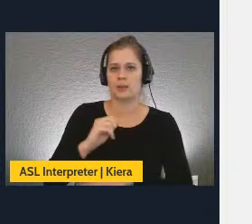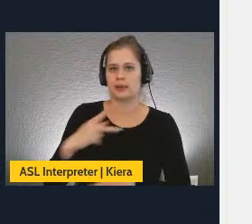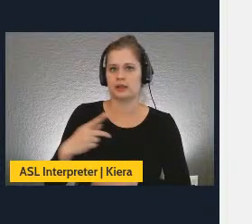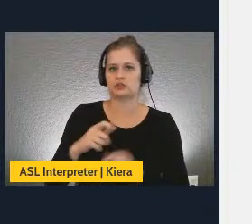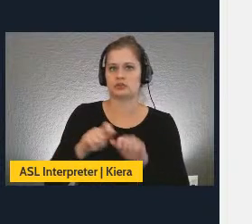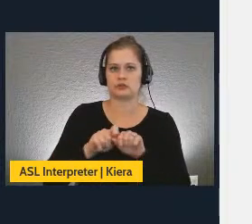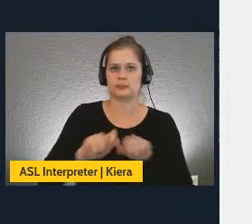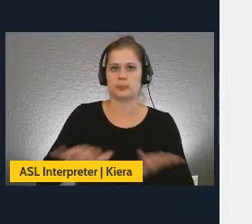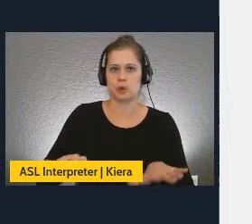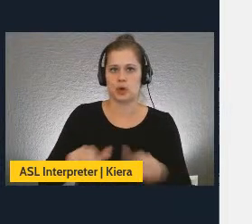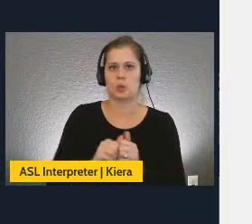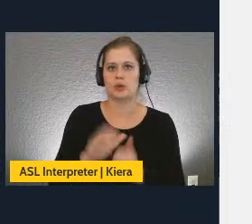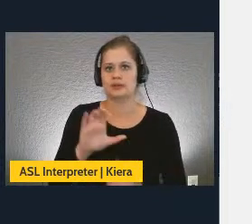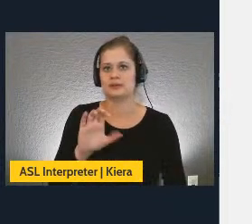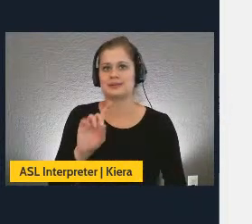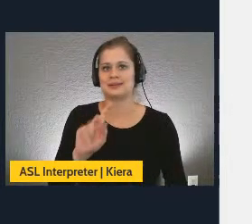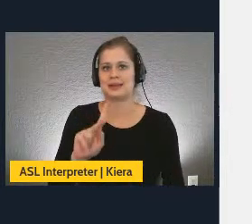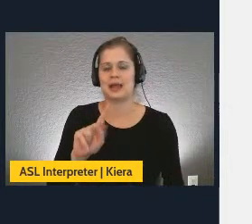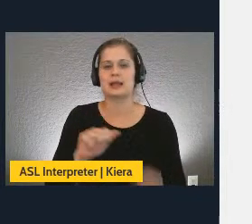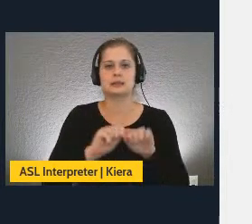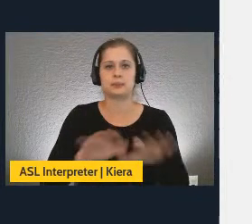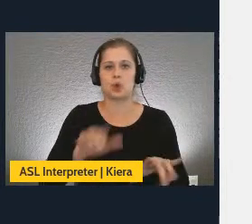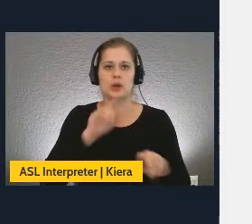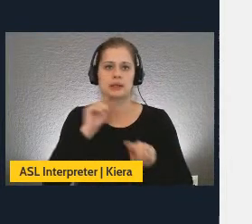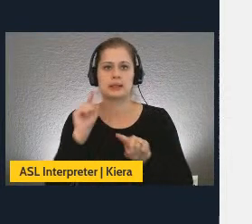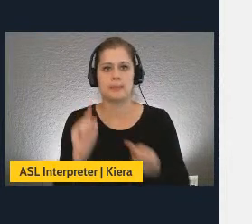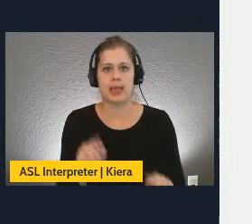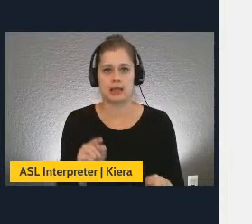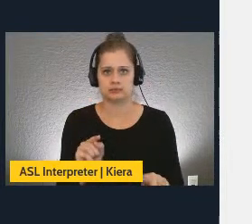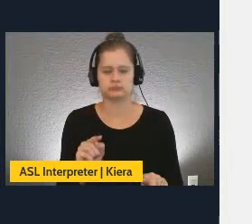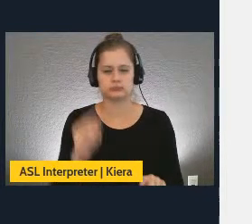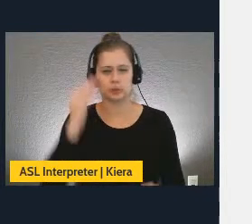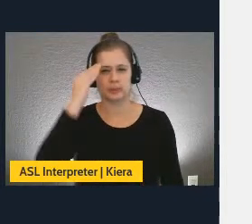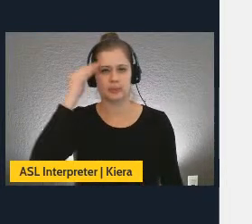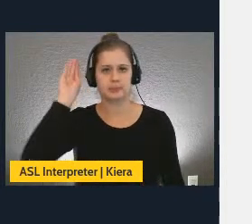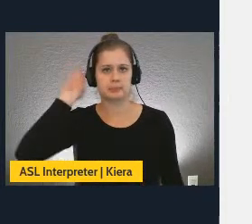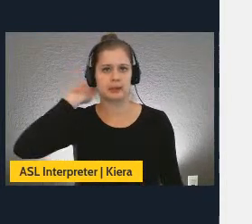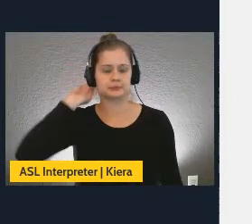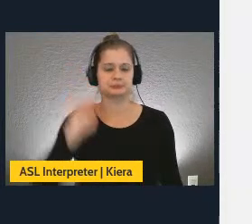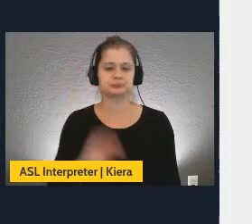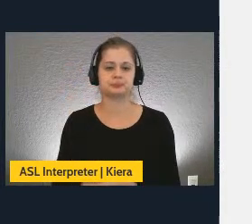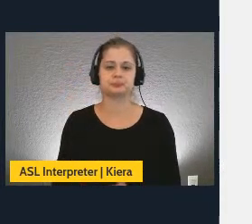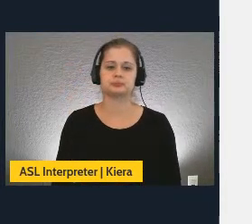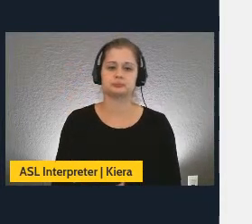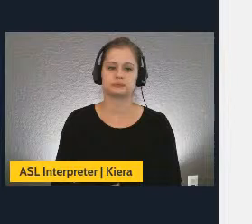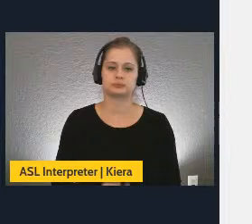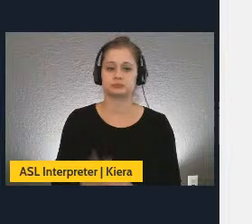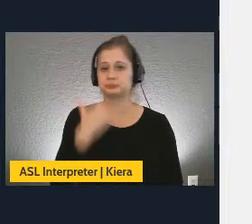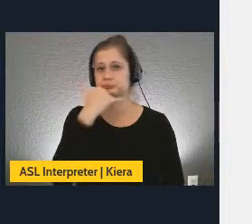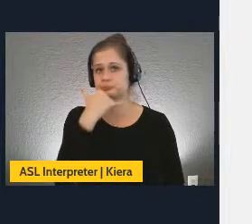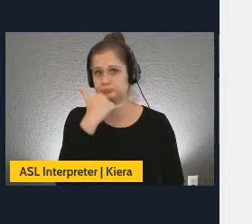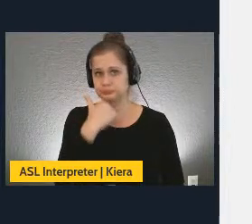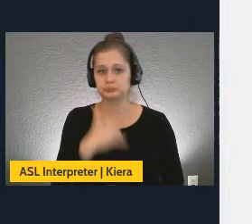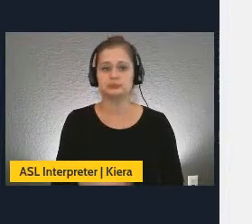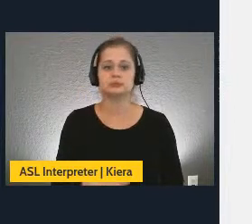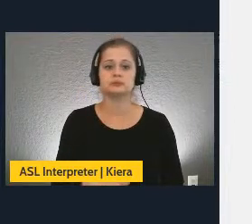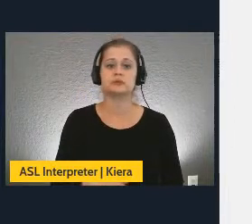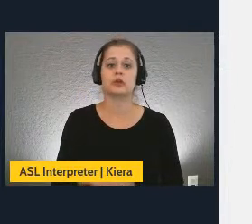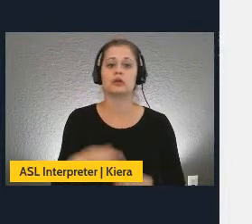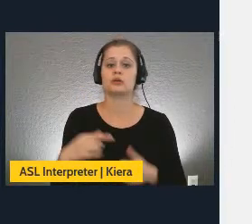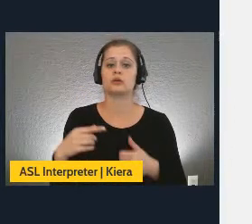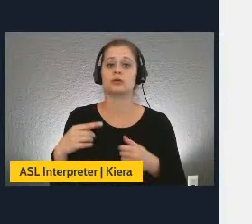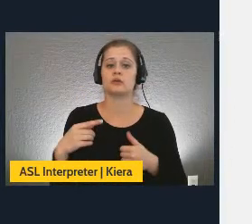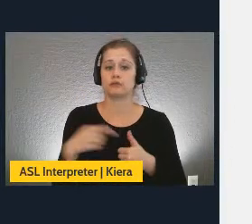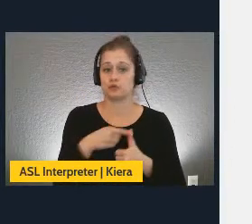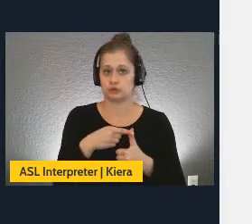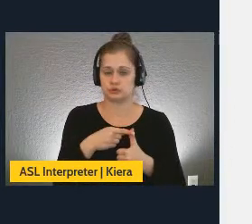command. That's something to keep in mind. So let's look at these errors. So first one is AWS